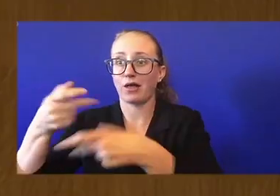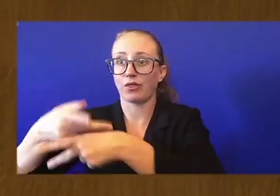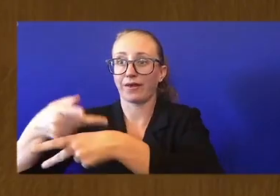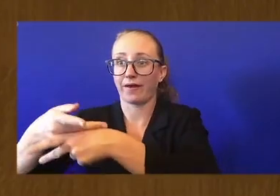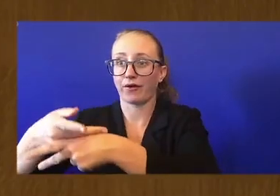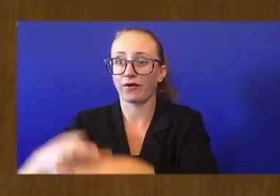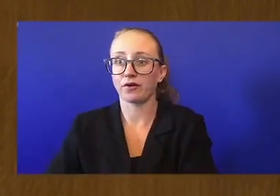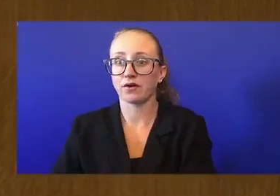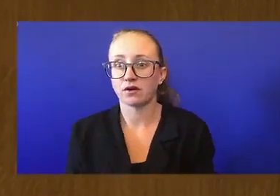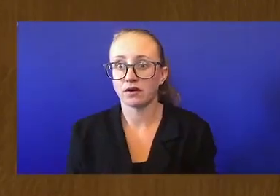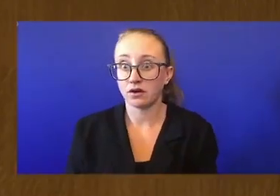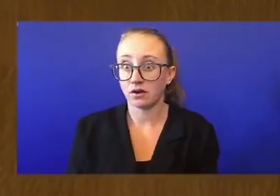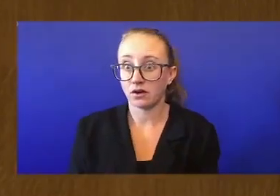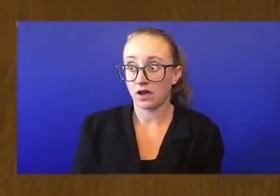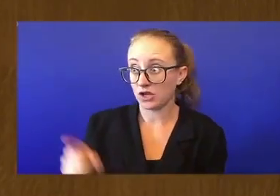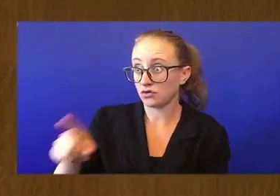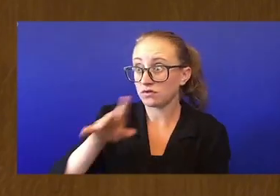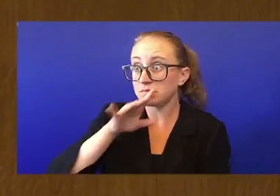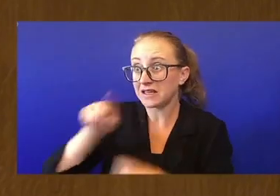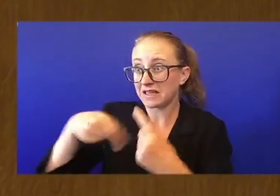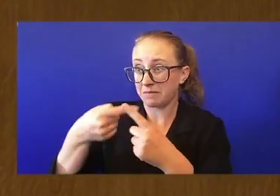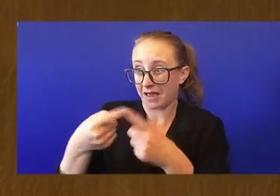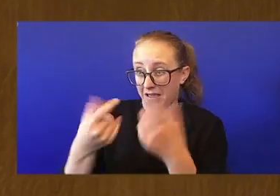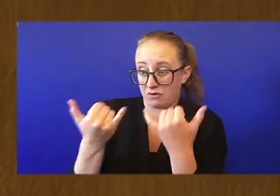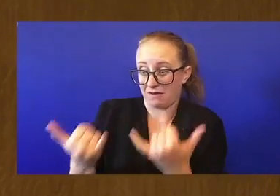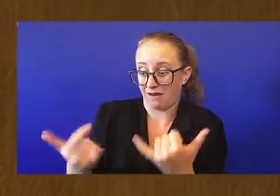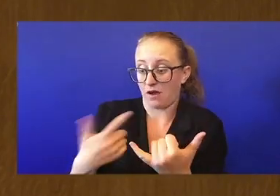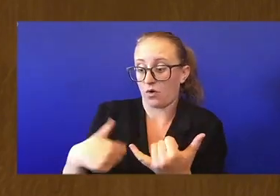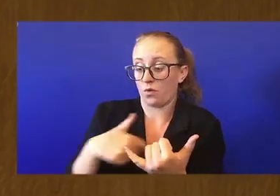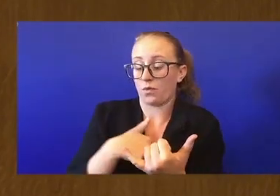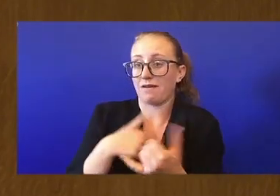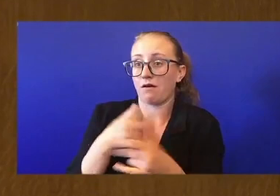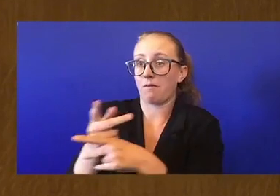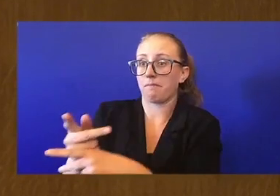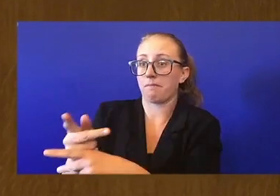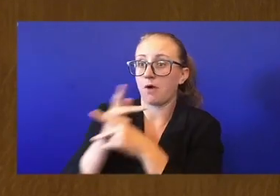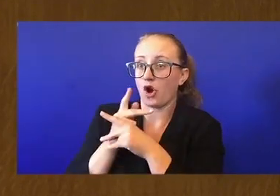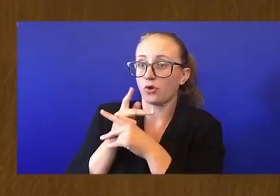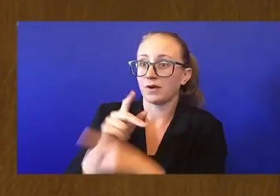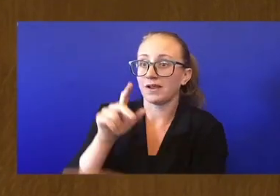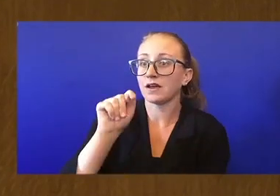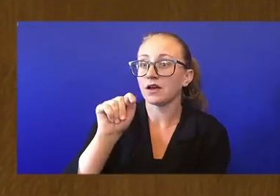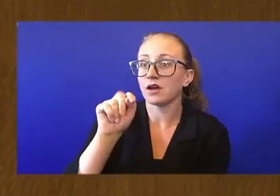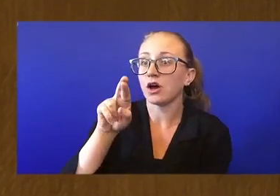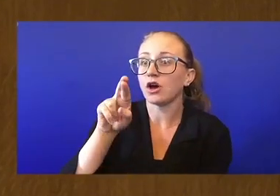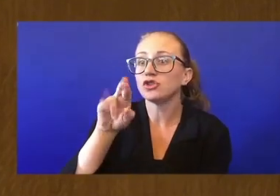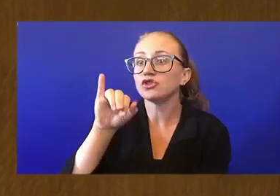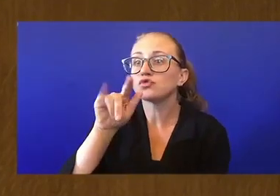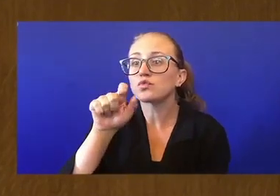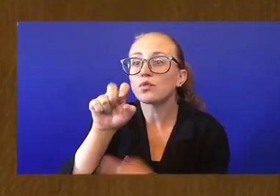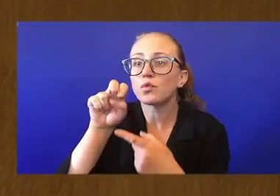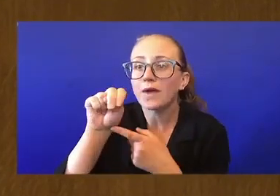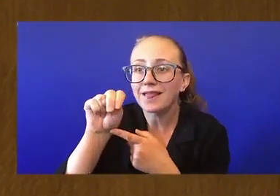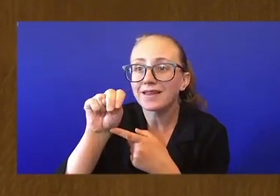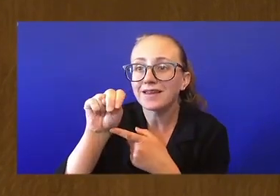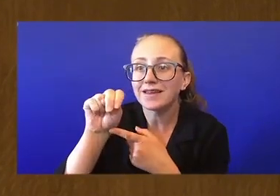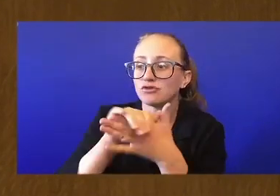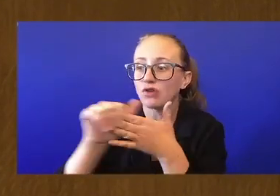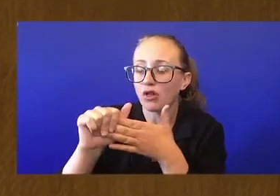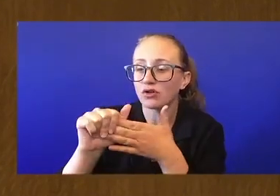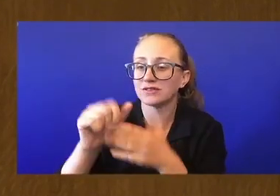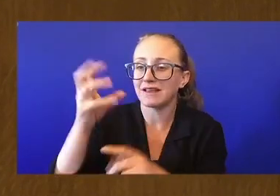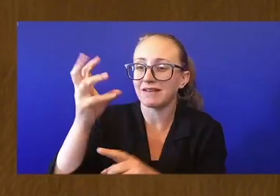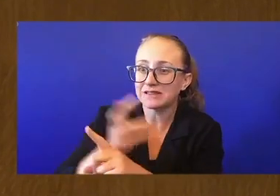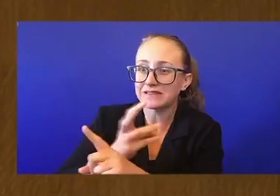context currently. We're borrowing $1 trillion every 6 months to run this business